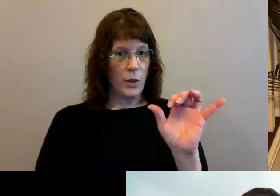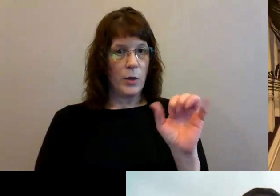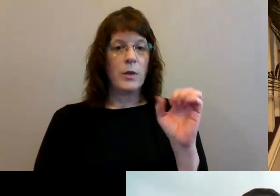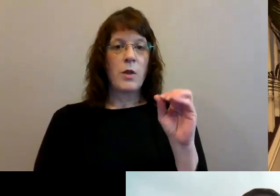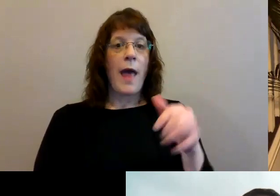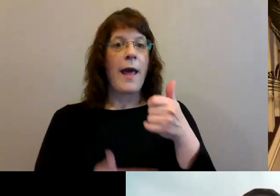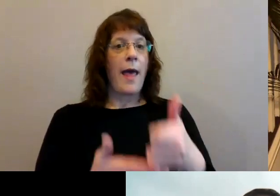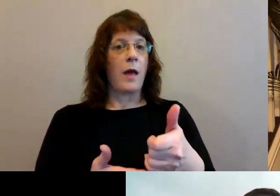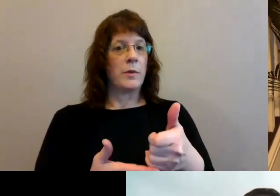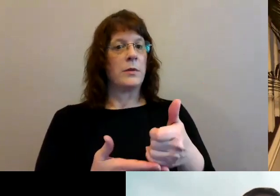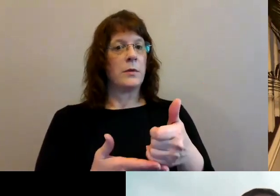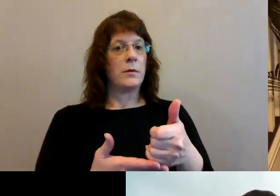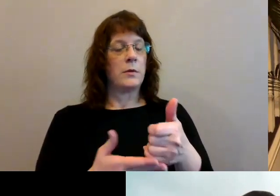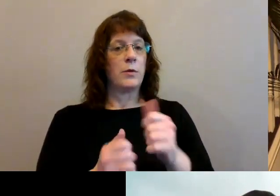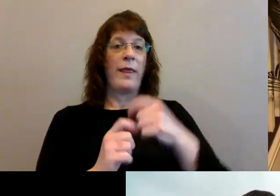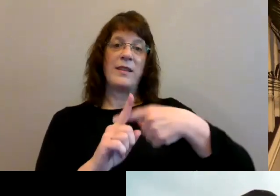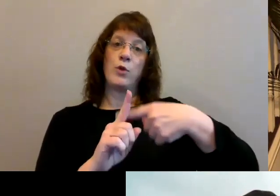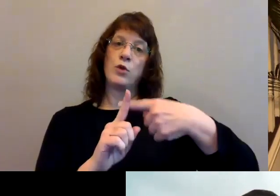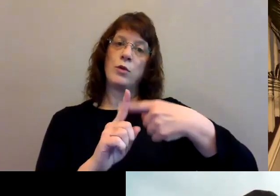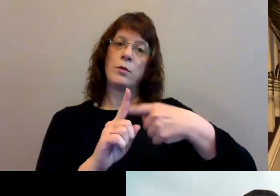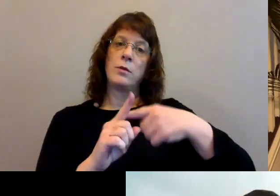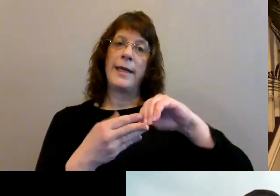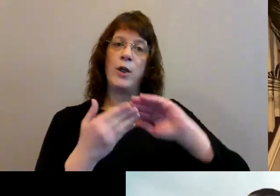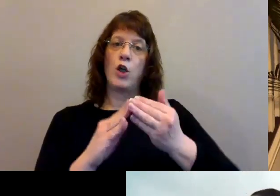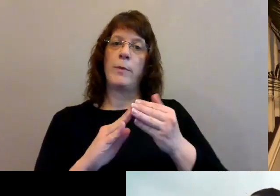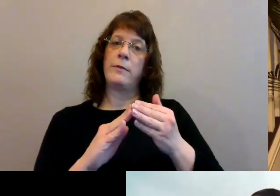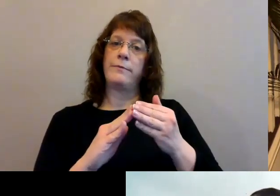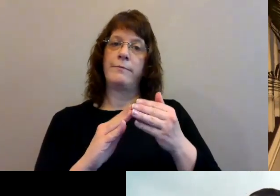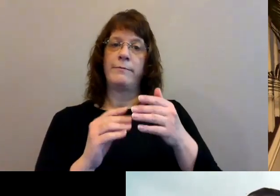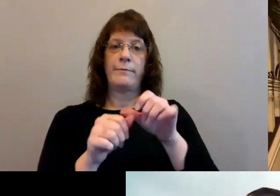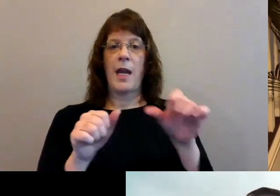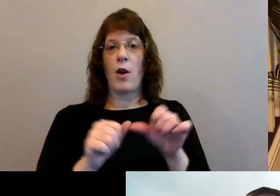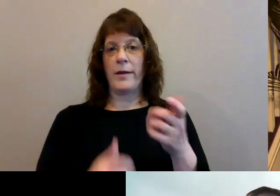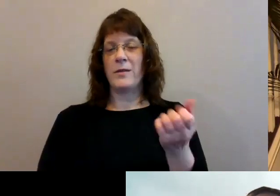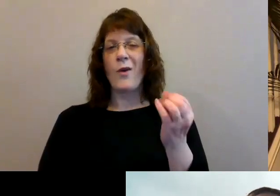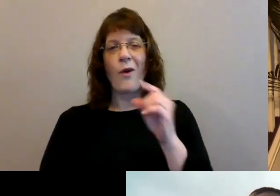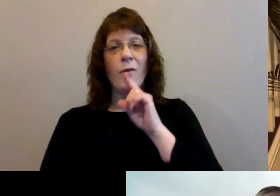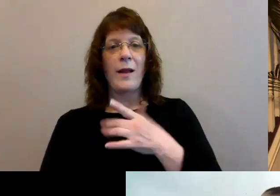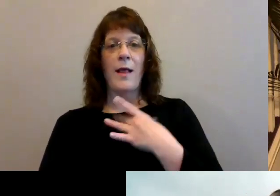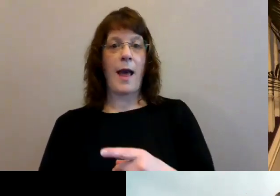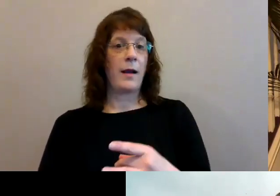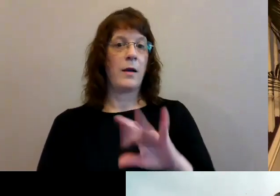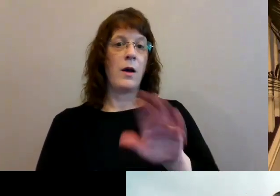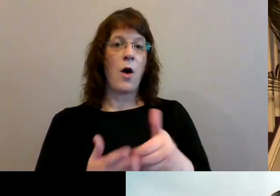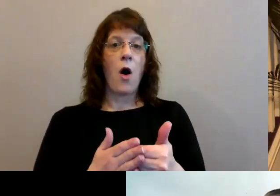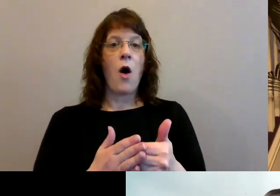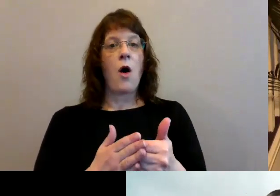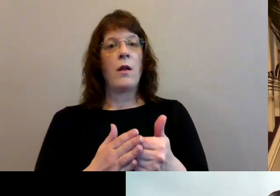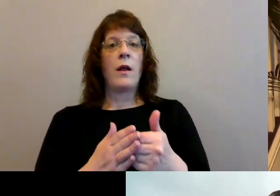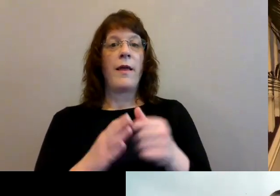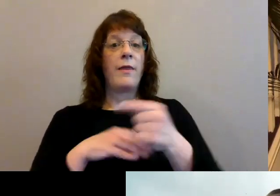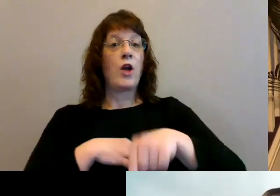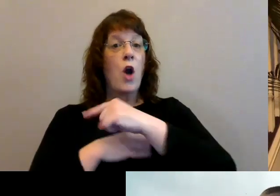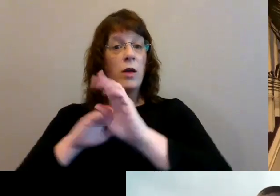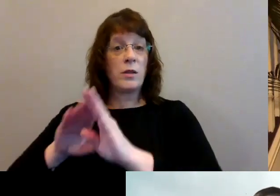helps also in terms of the temperature in the urban areas. So I really like all the vertical gardens and the